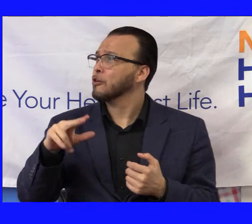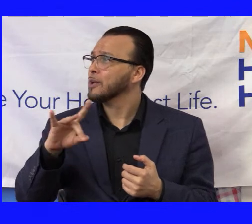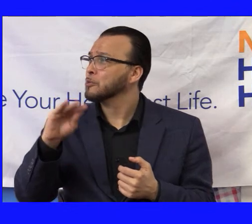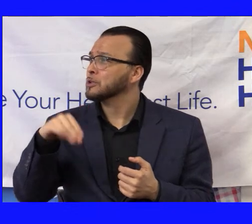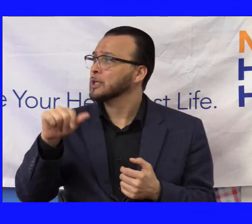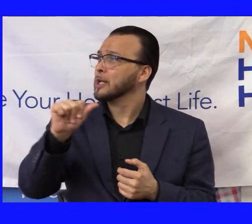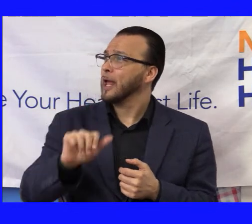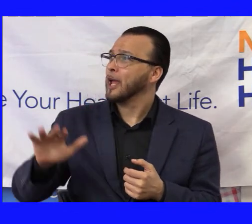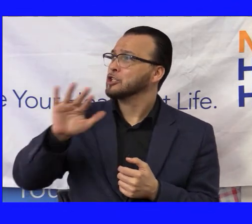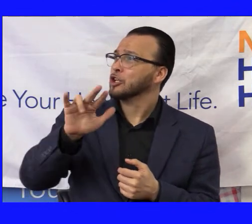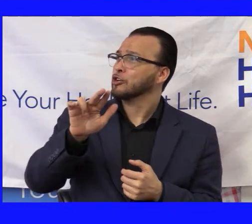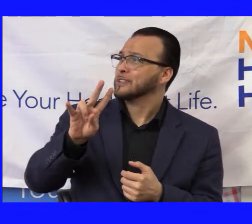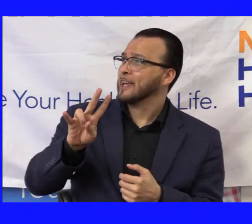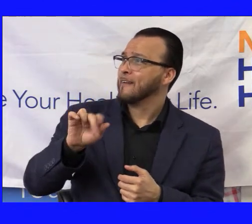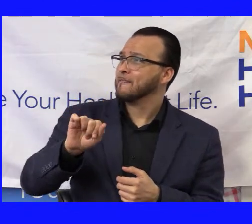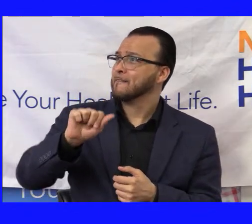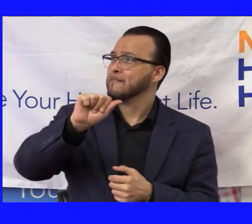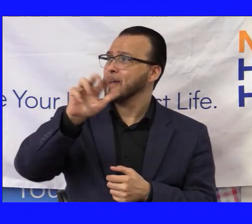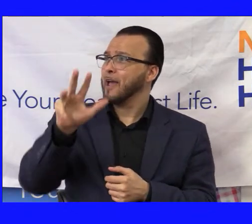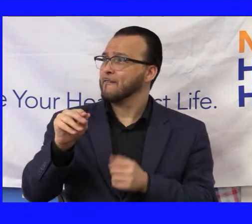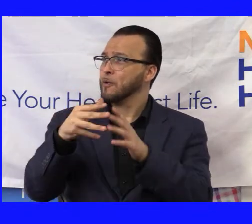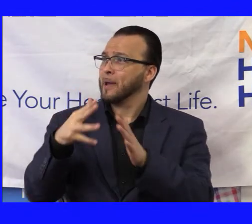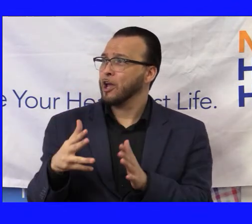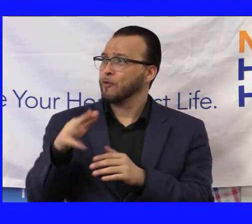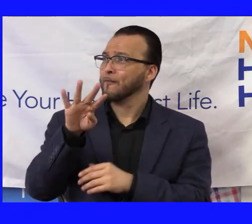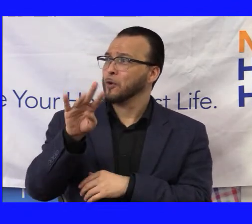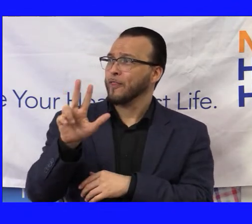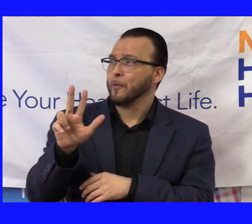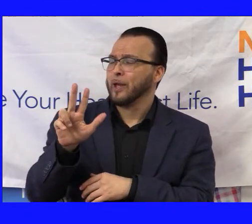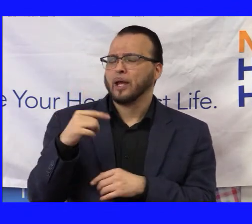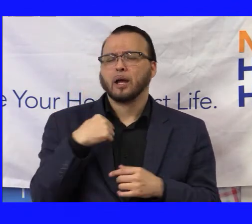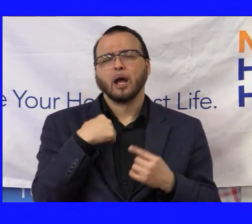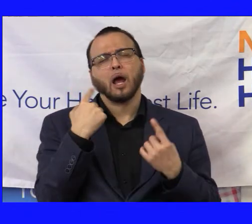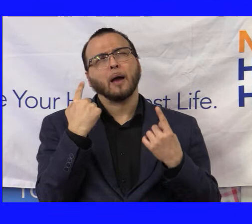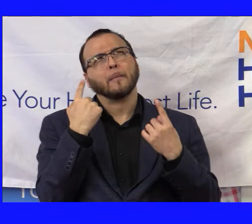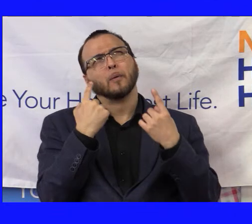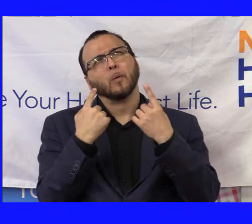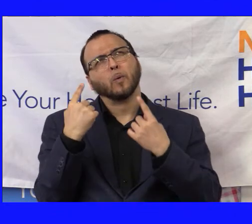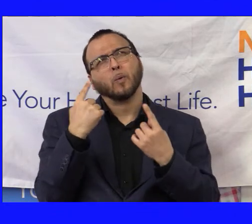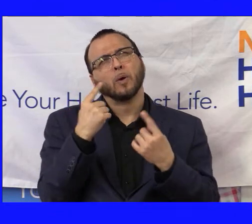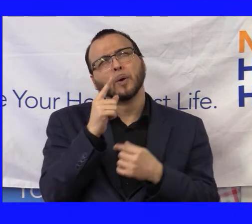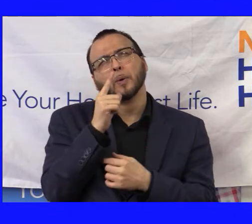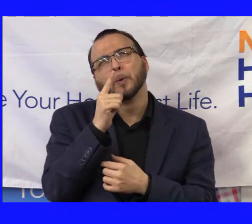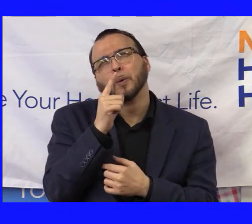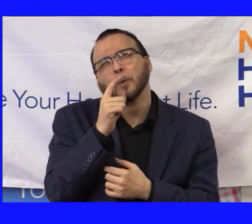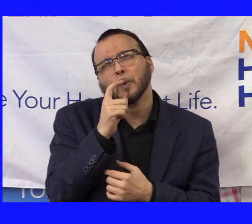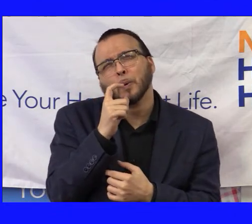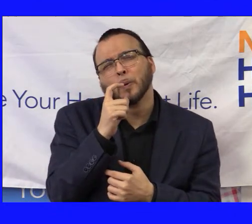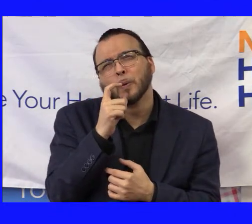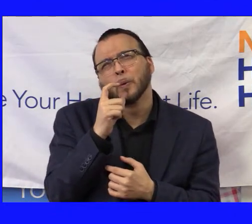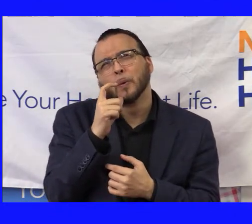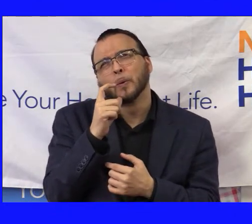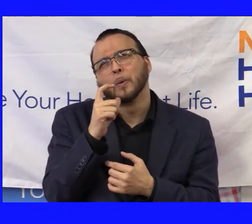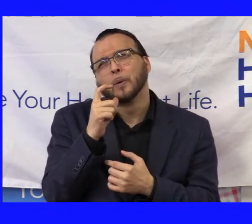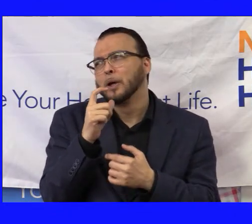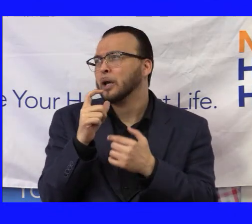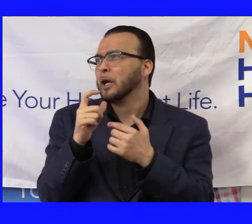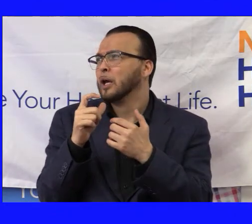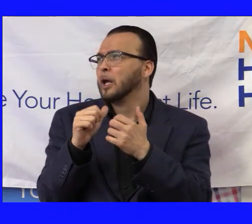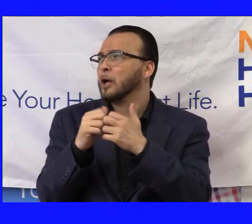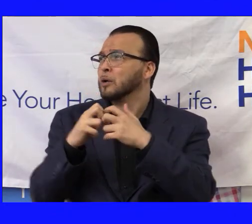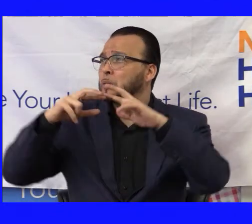Asian 37, African American 43. And I'm wondering, who is it that would take a deeper dive into the